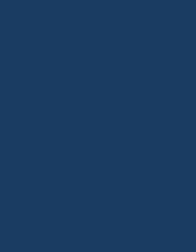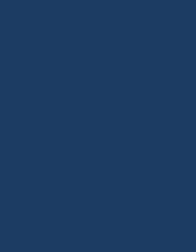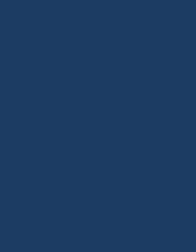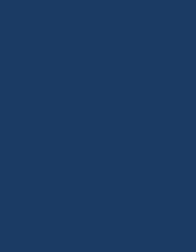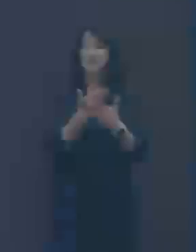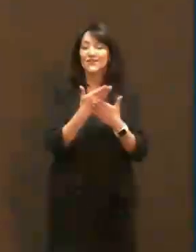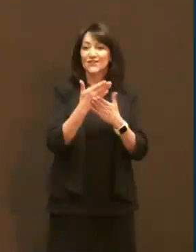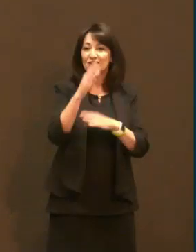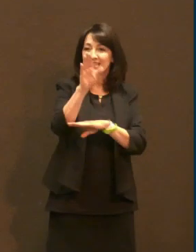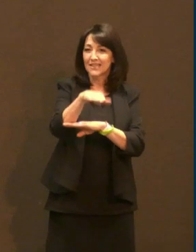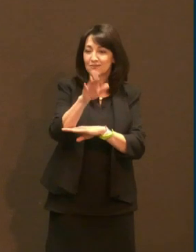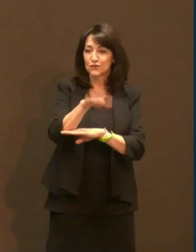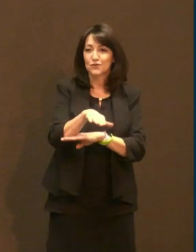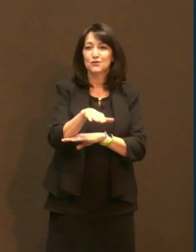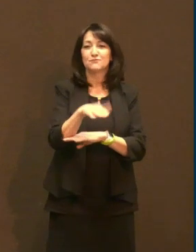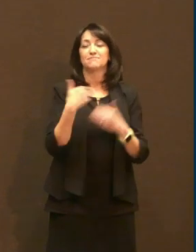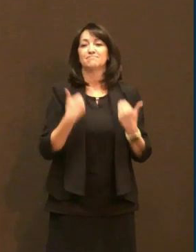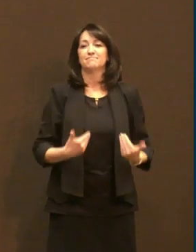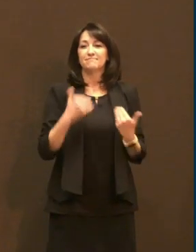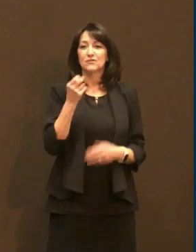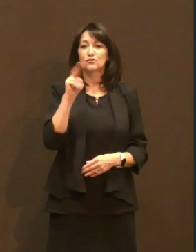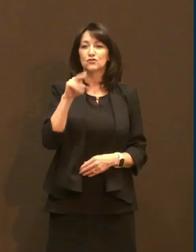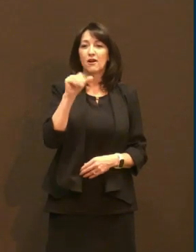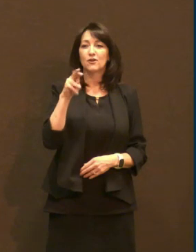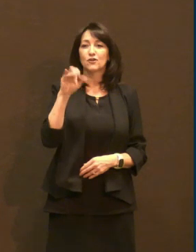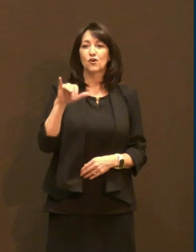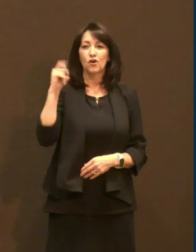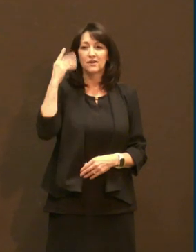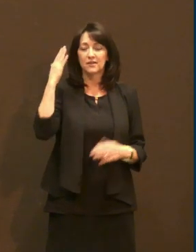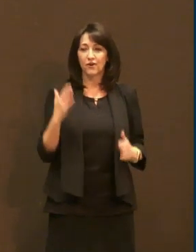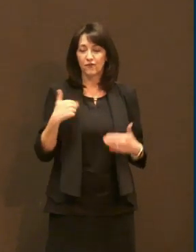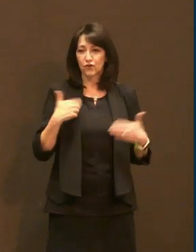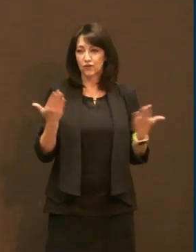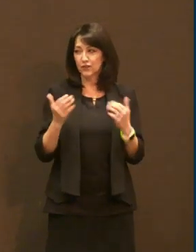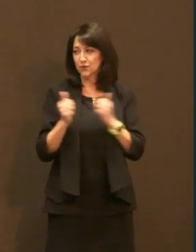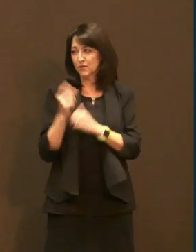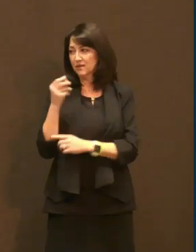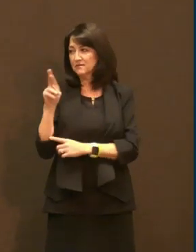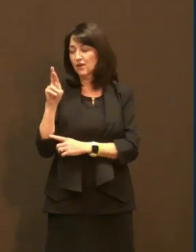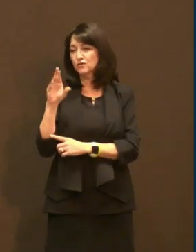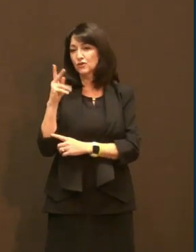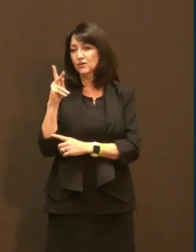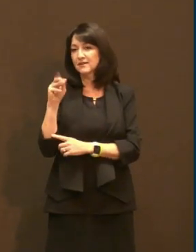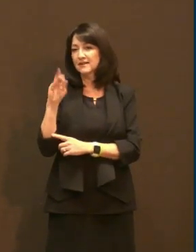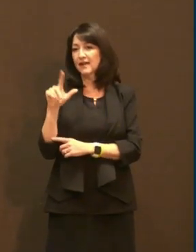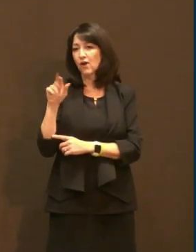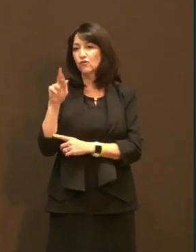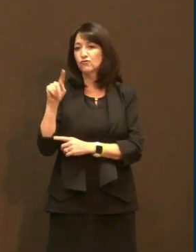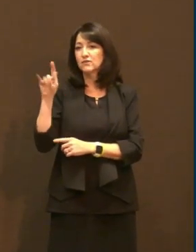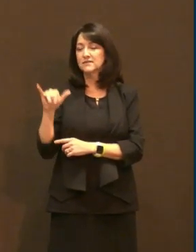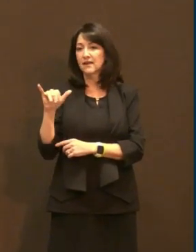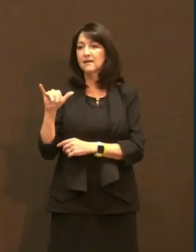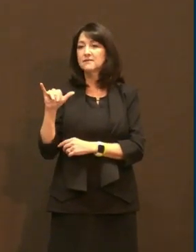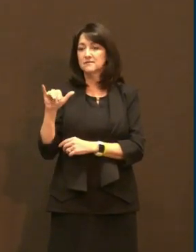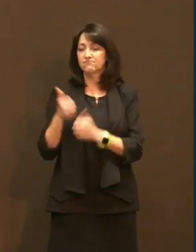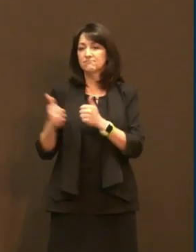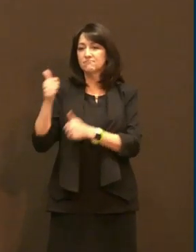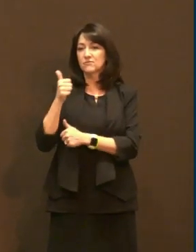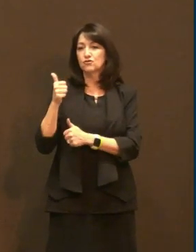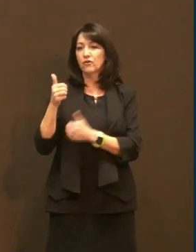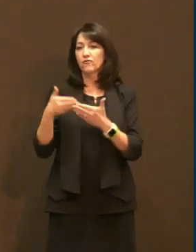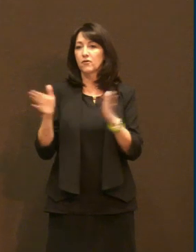Good afternoon. I'm Governor John Carney. I'm here with Dr. Karyl Rattay, the Director of Division of Public Health, and with